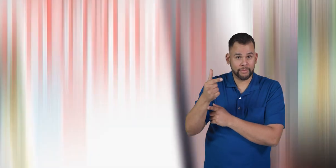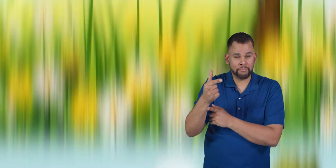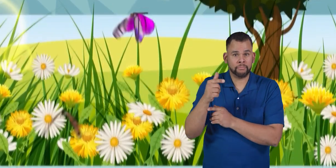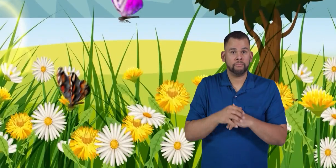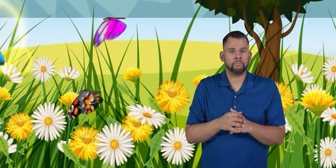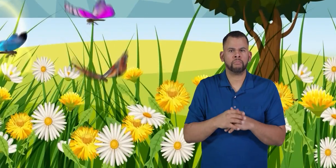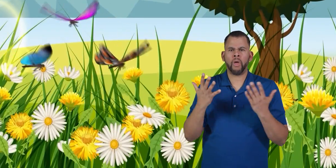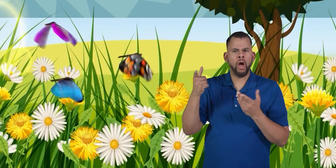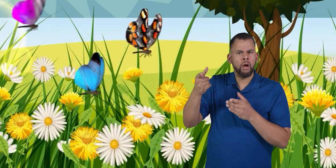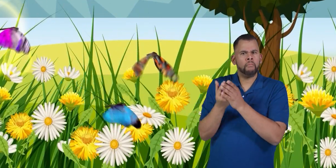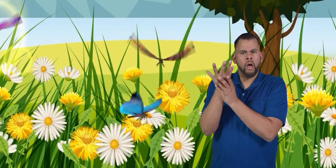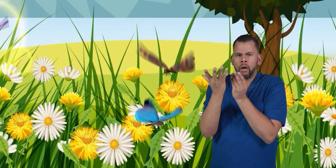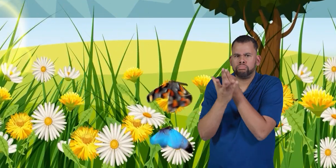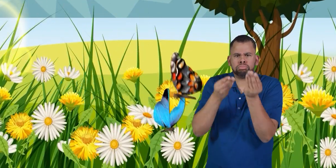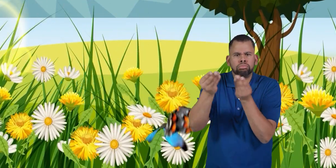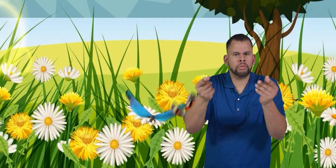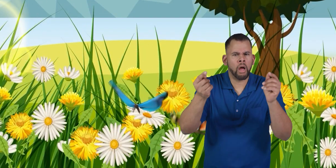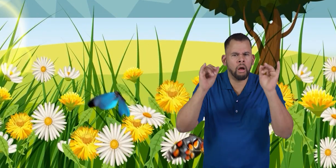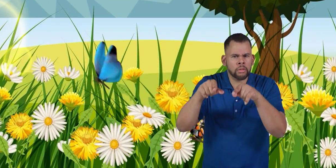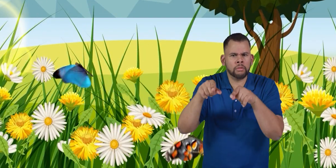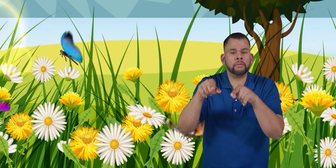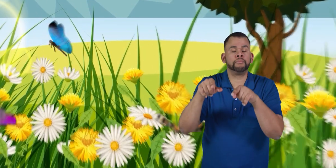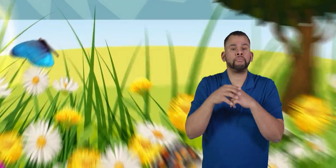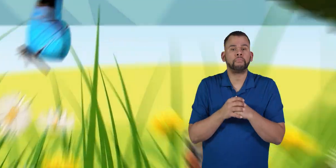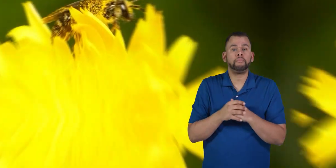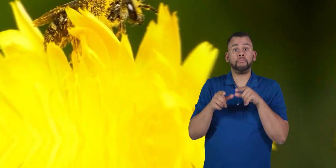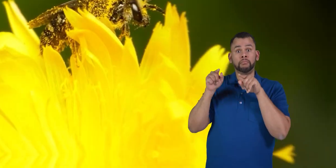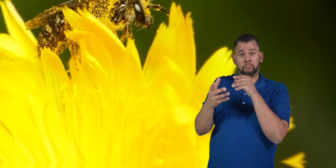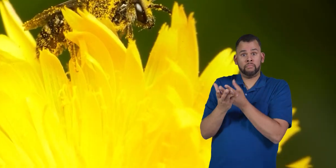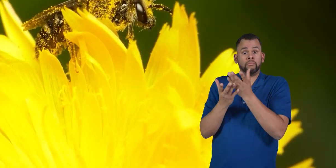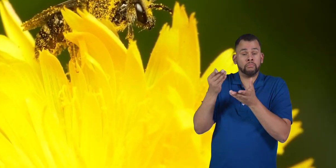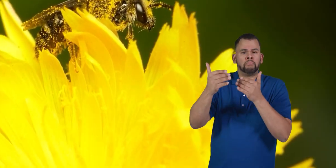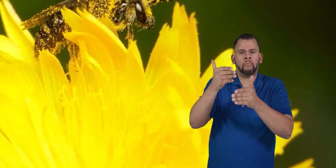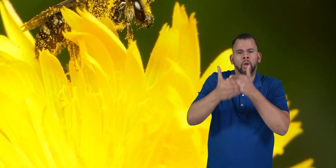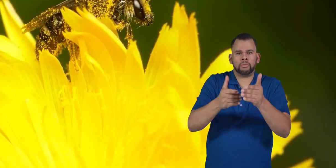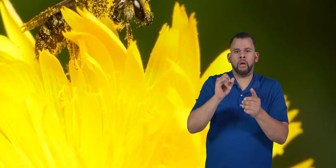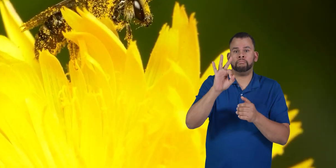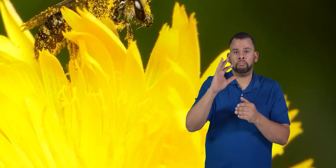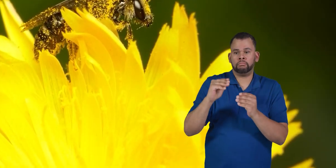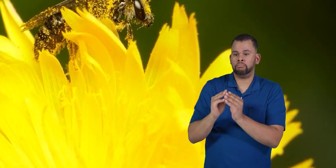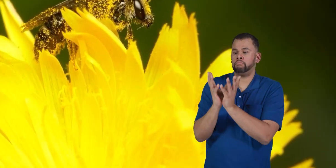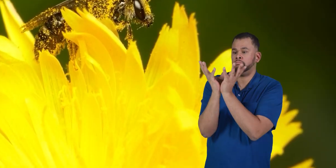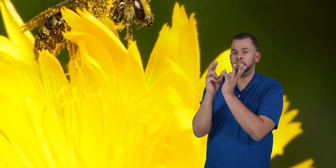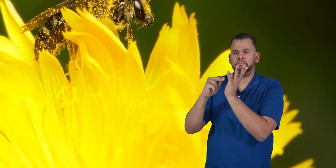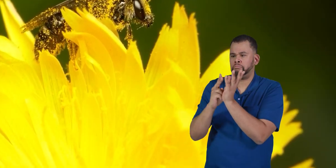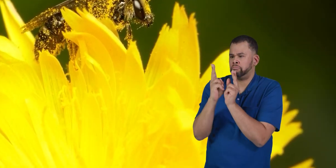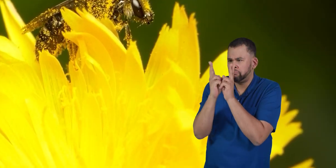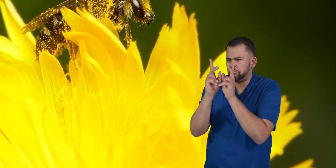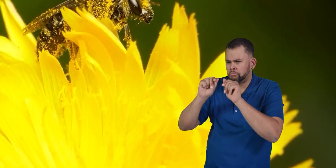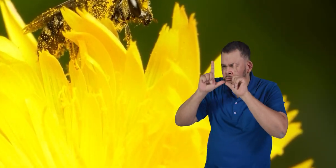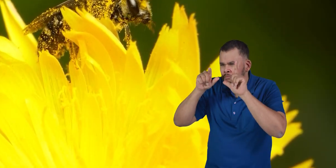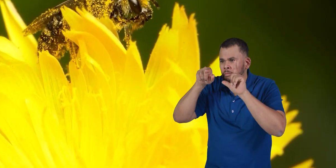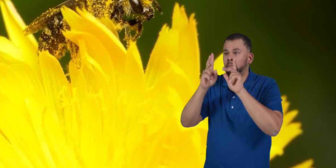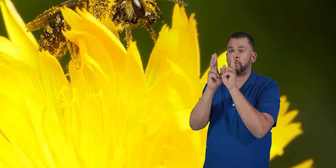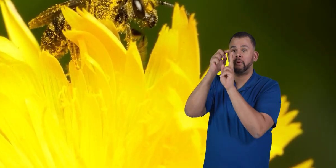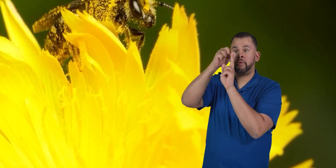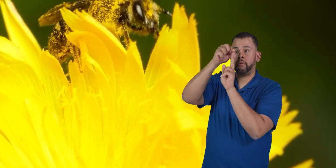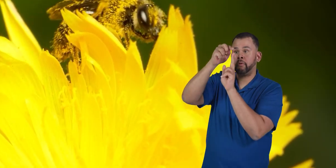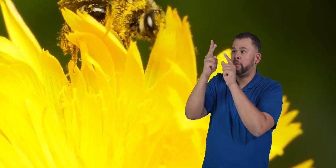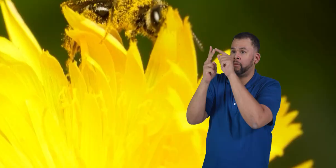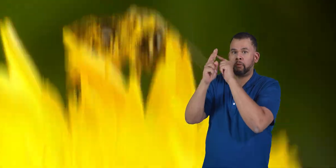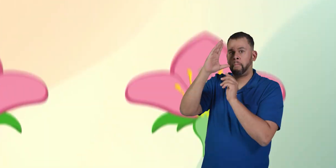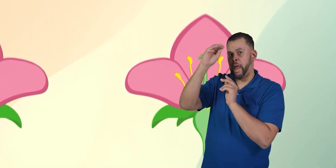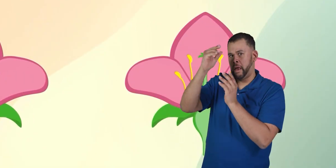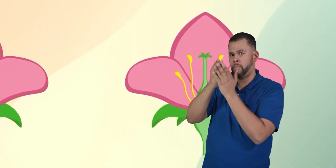what is pollination pollination is a process that produces seeds fruits and young